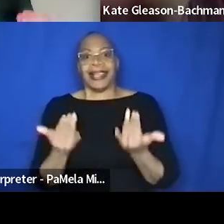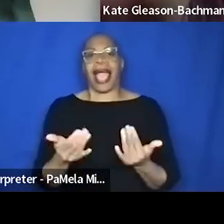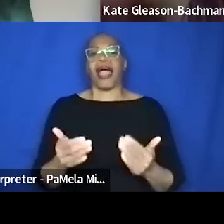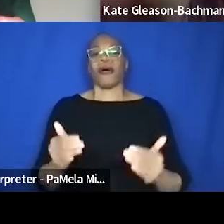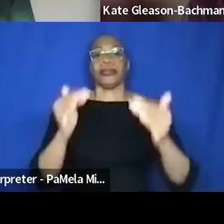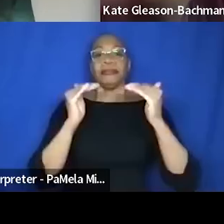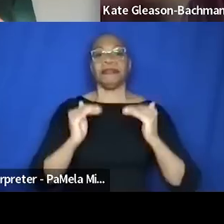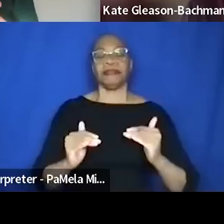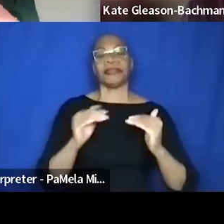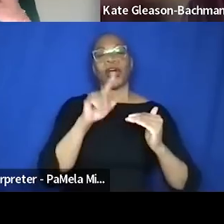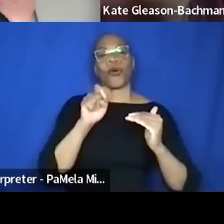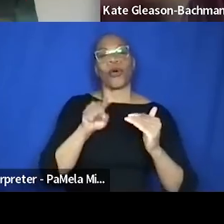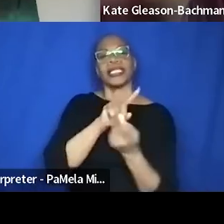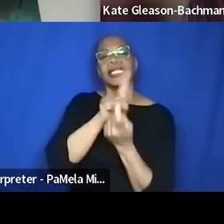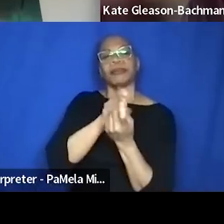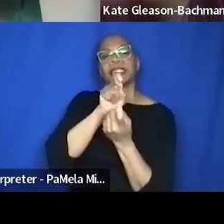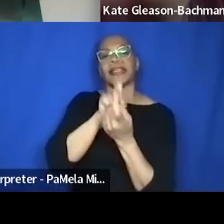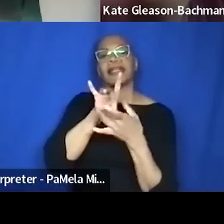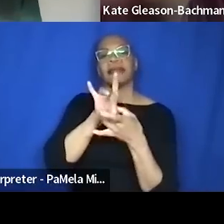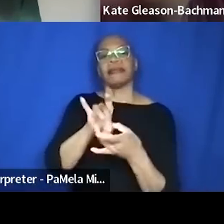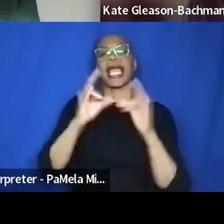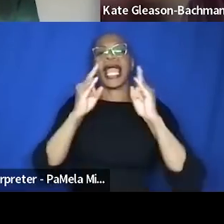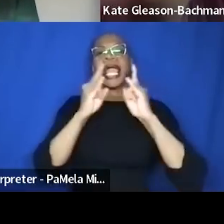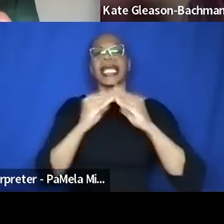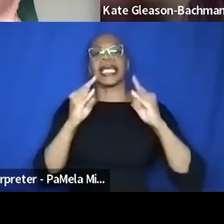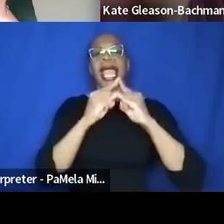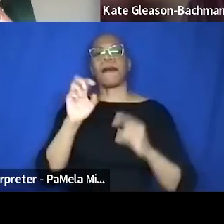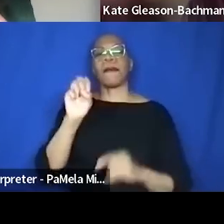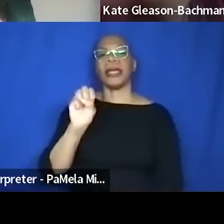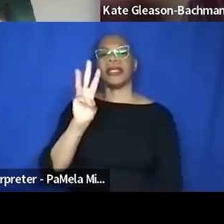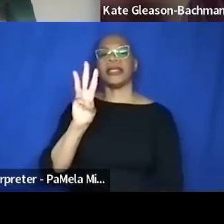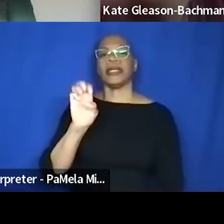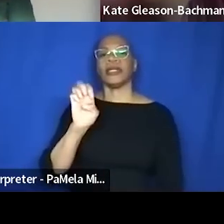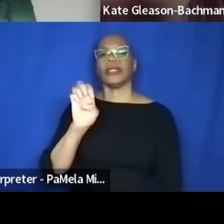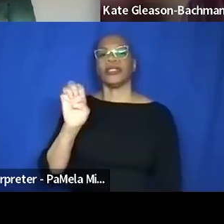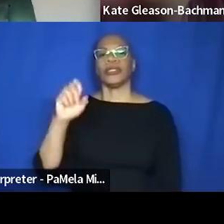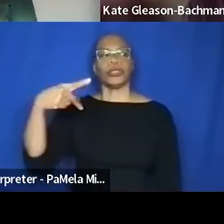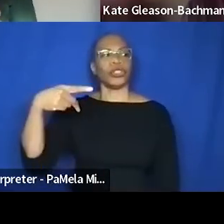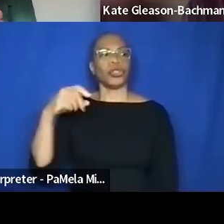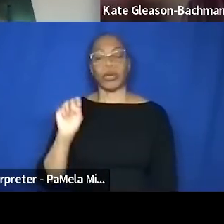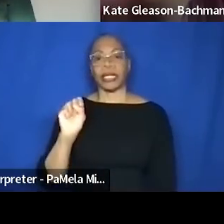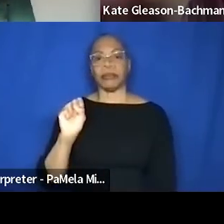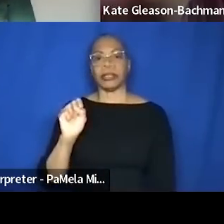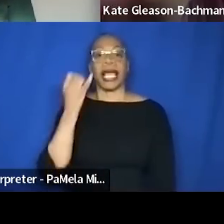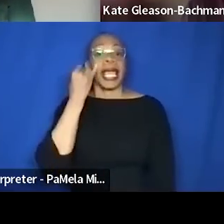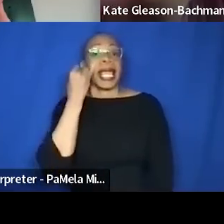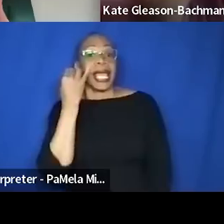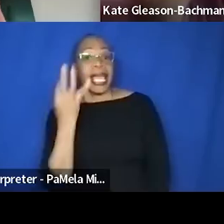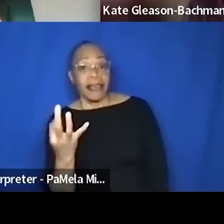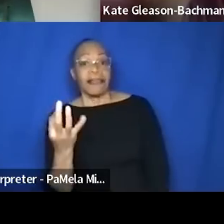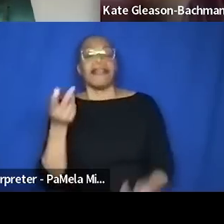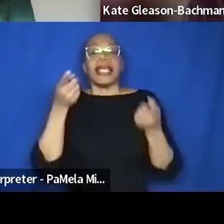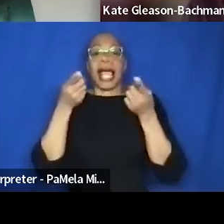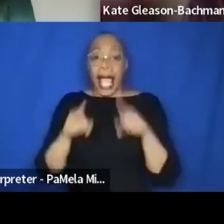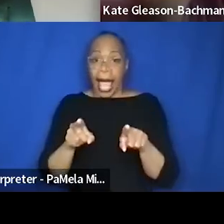question, specifically about encampment sweeps. If sweeps have to happen,